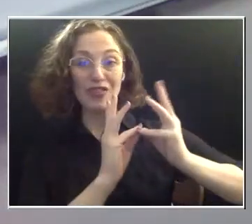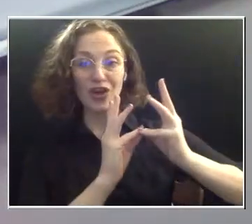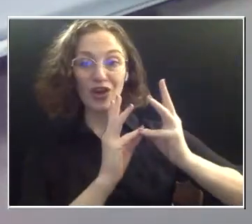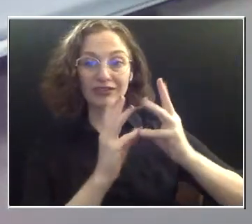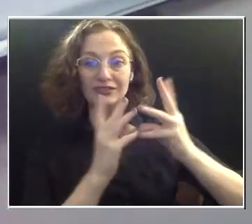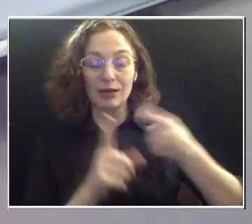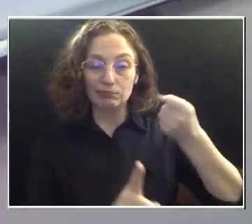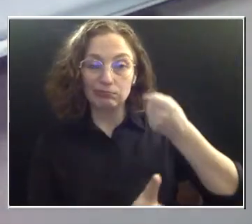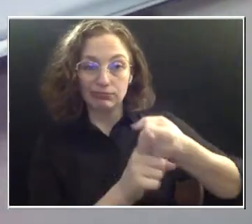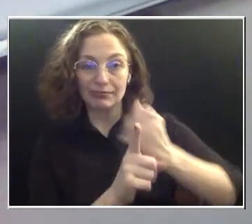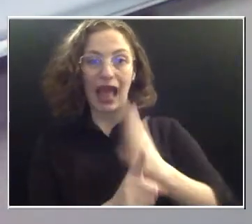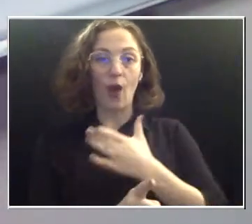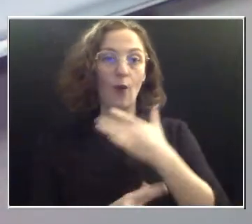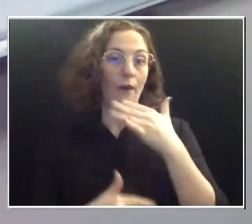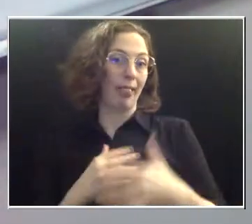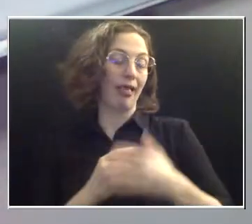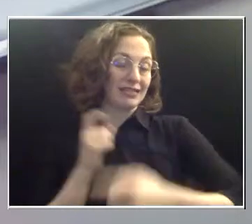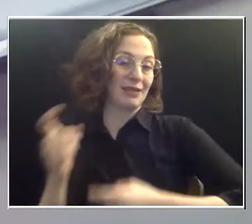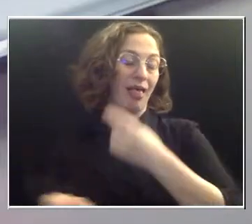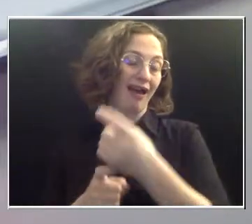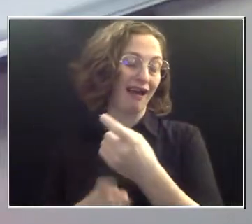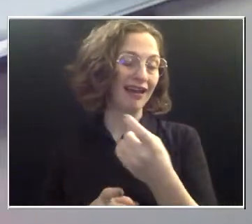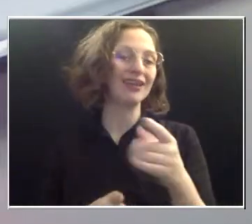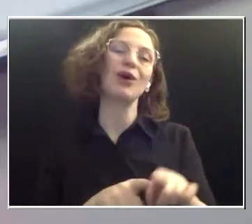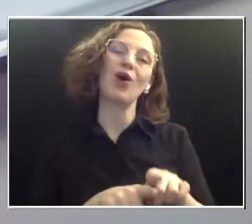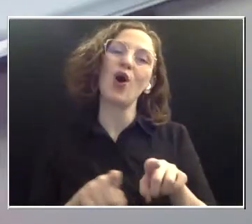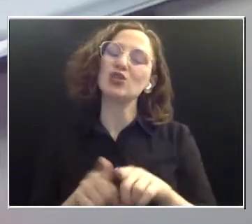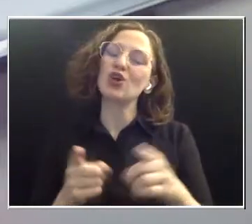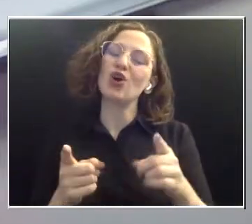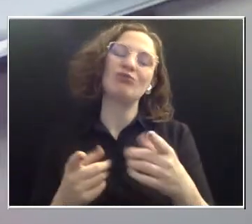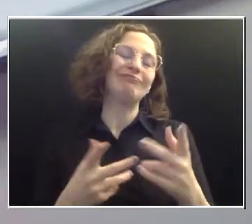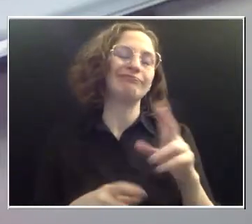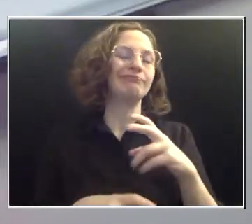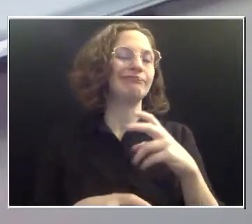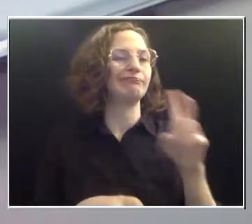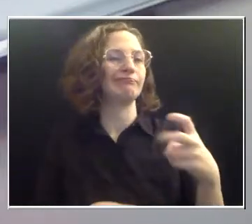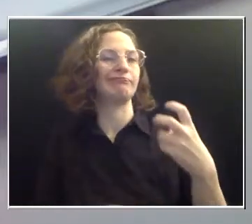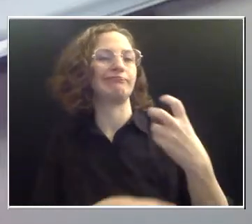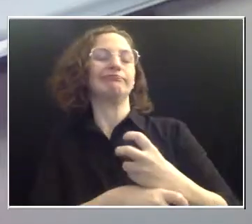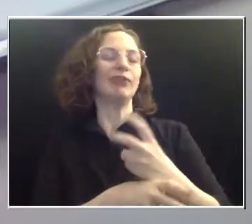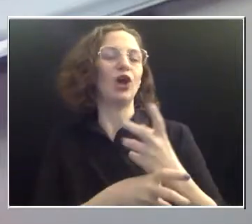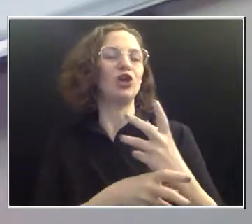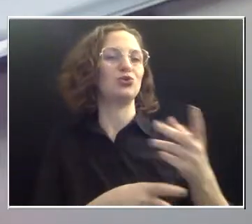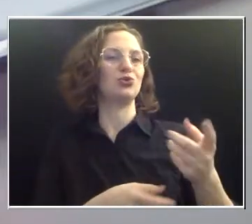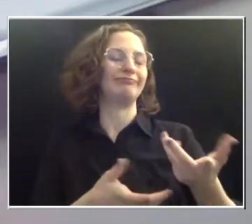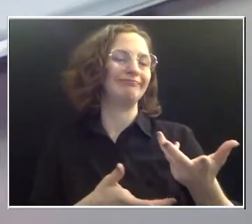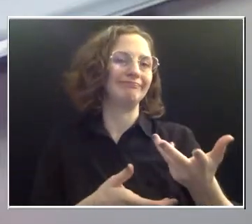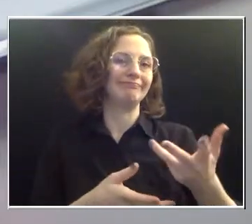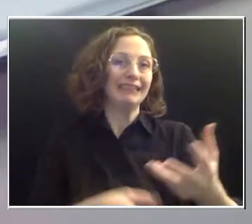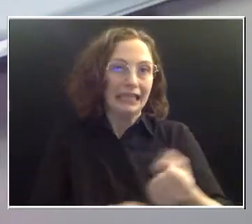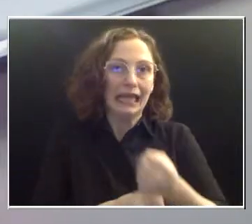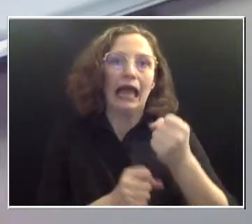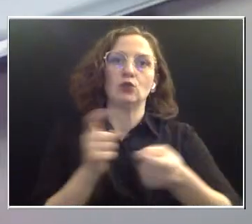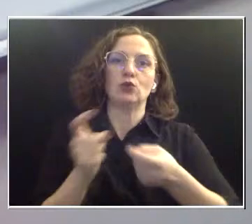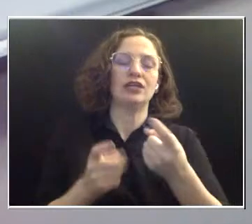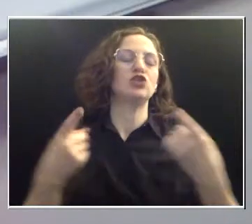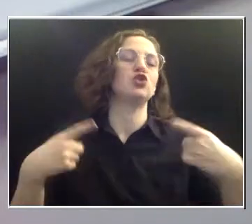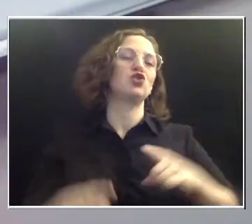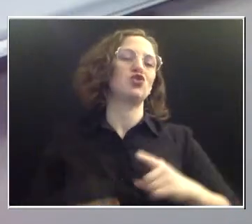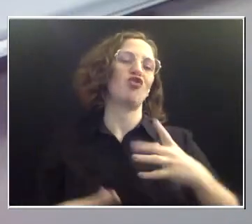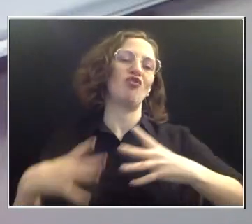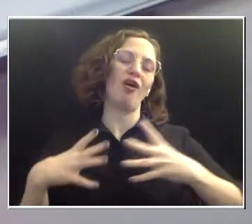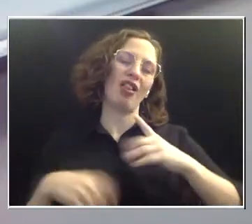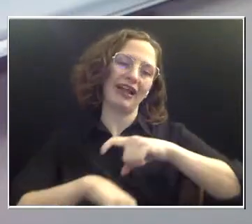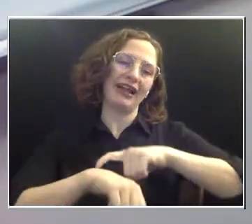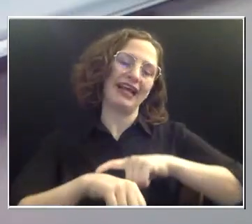holiday season is just difficult for blood collection. People are traveling, schools are on break. Also seasonal